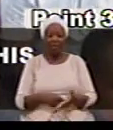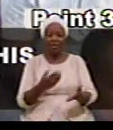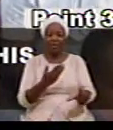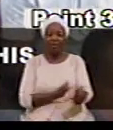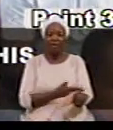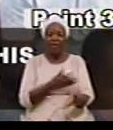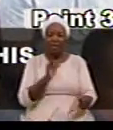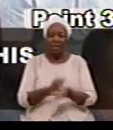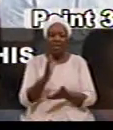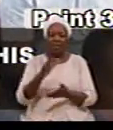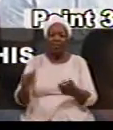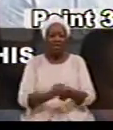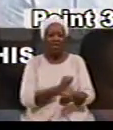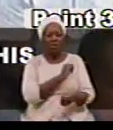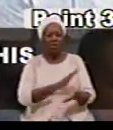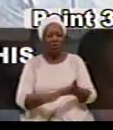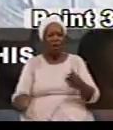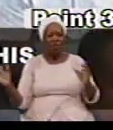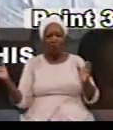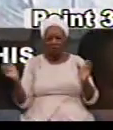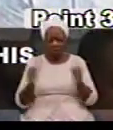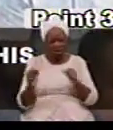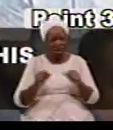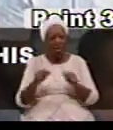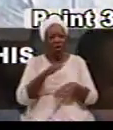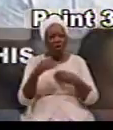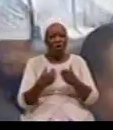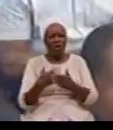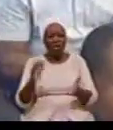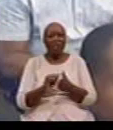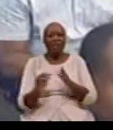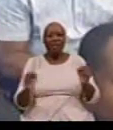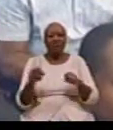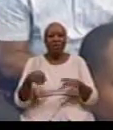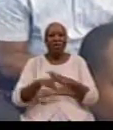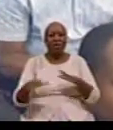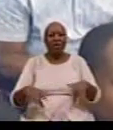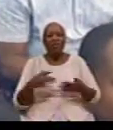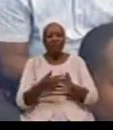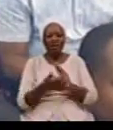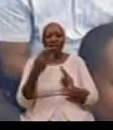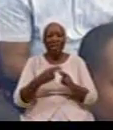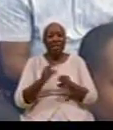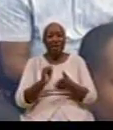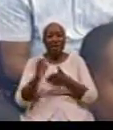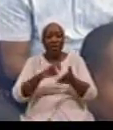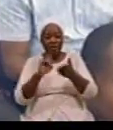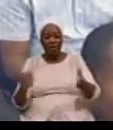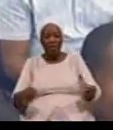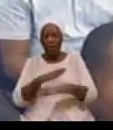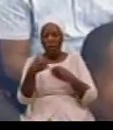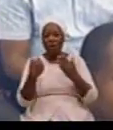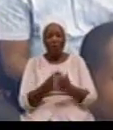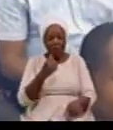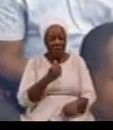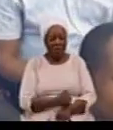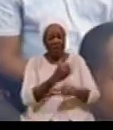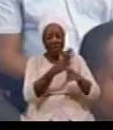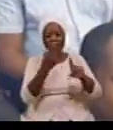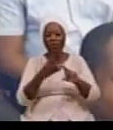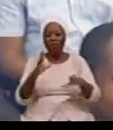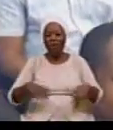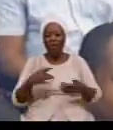will shake everything shakeable in your life, that will remove every mountain in your life, that